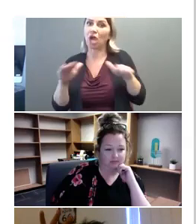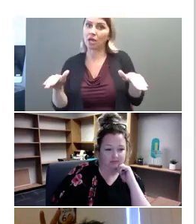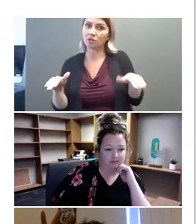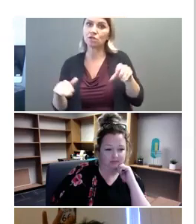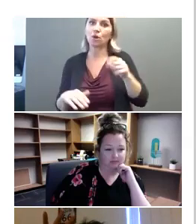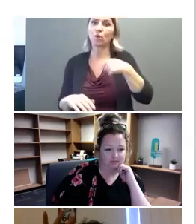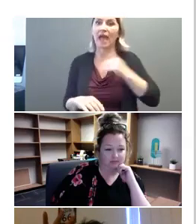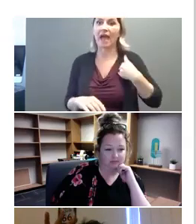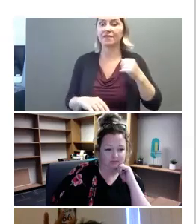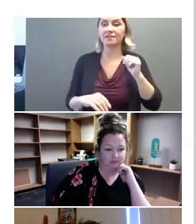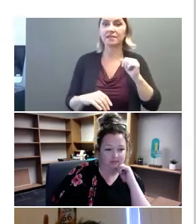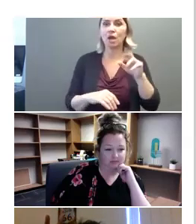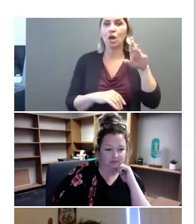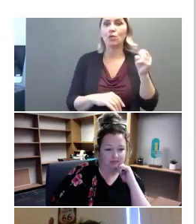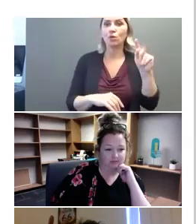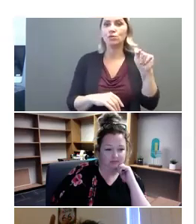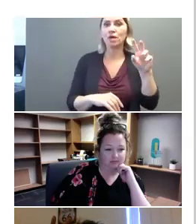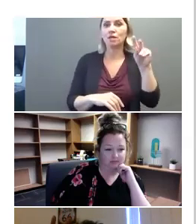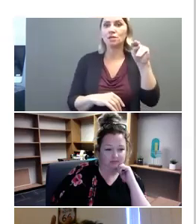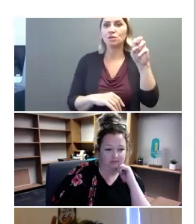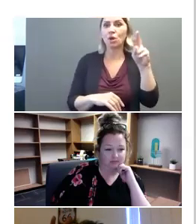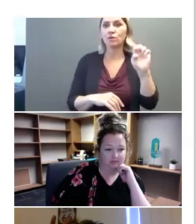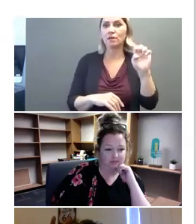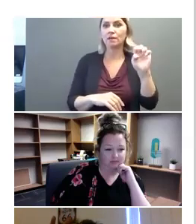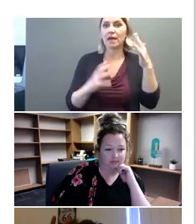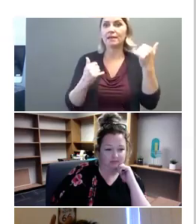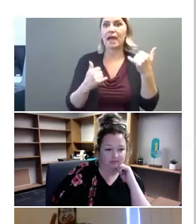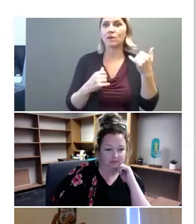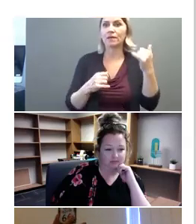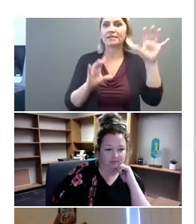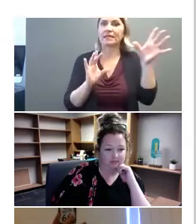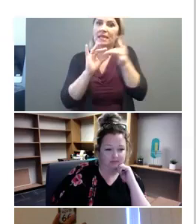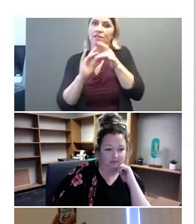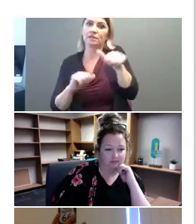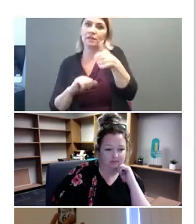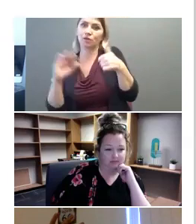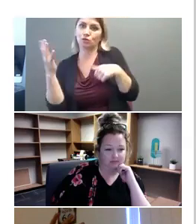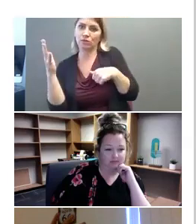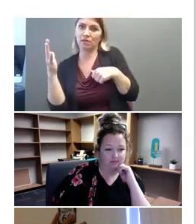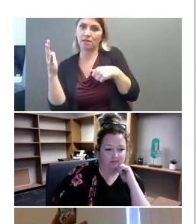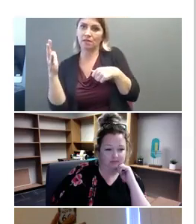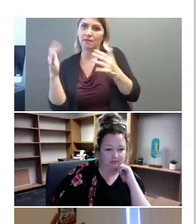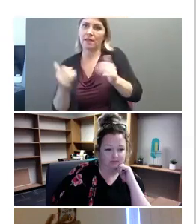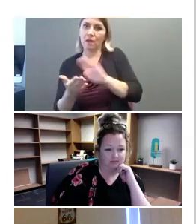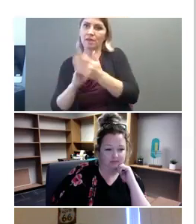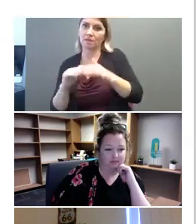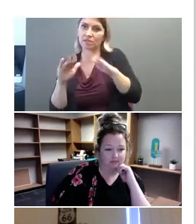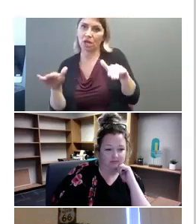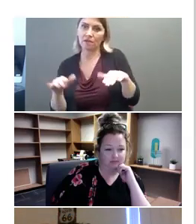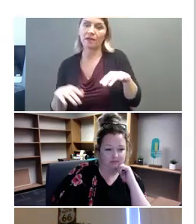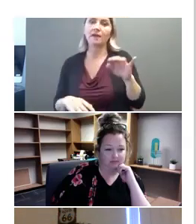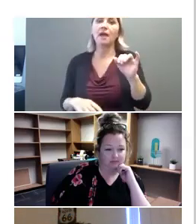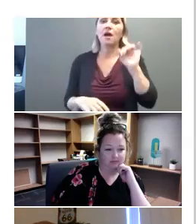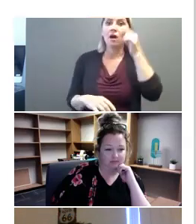this actual root node now, and let's say that this tree is now connected somewhere as a child tree here. In that